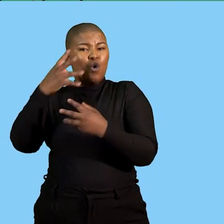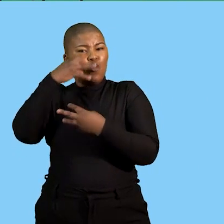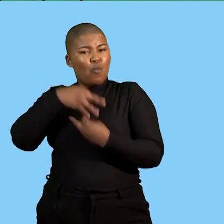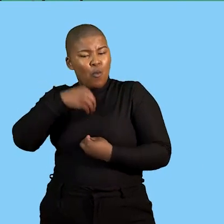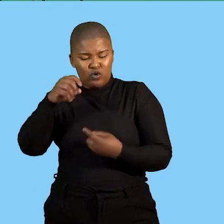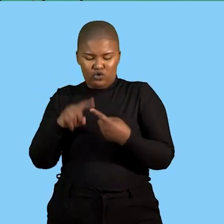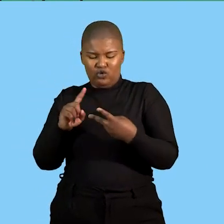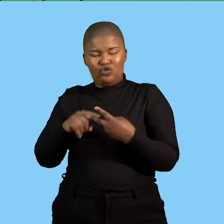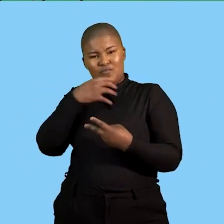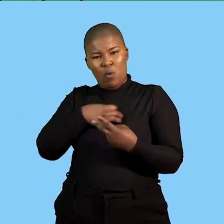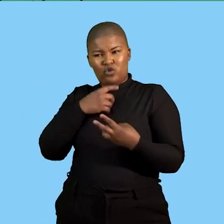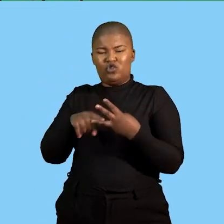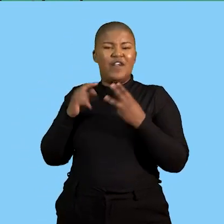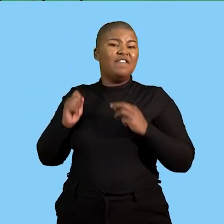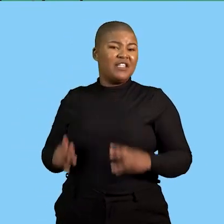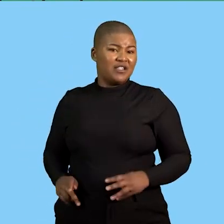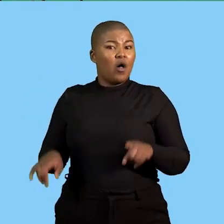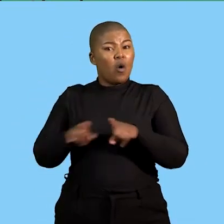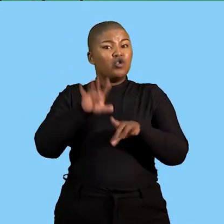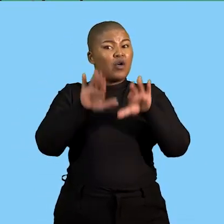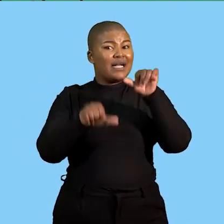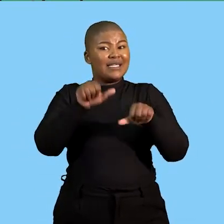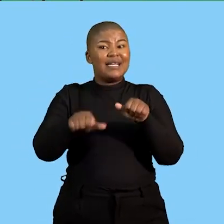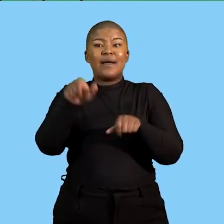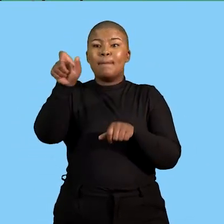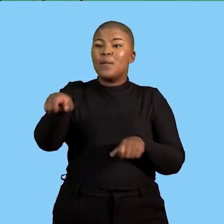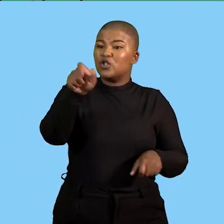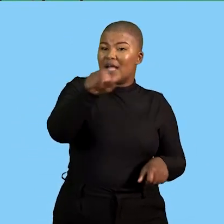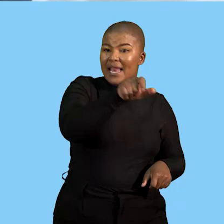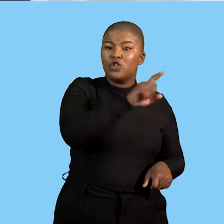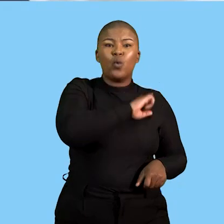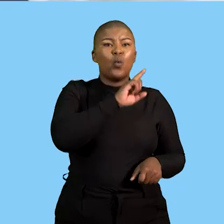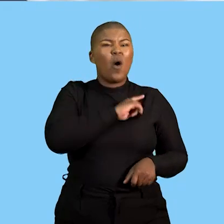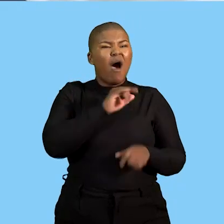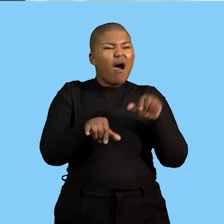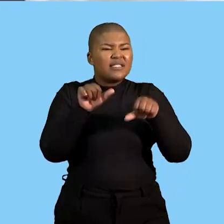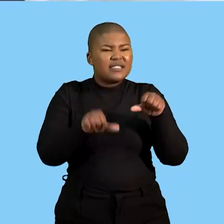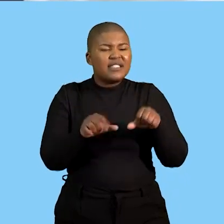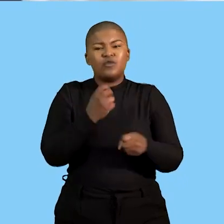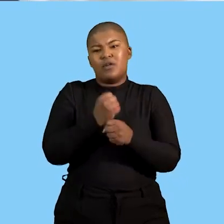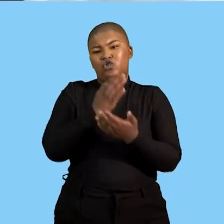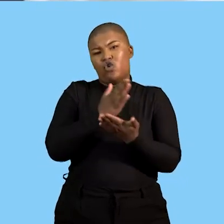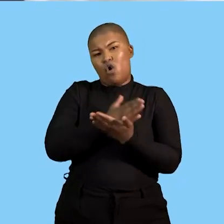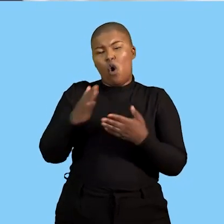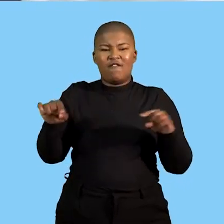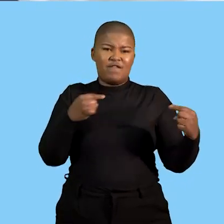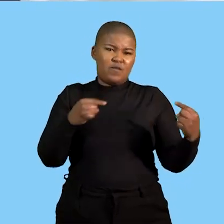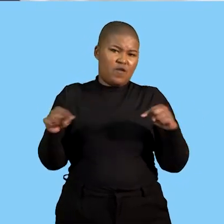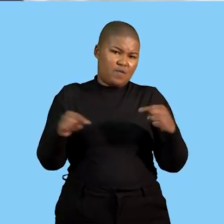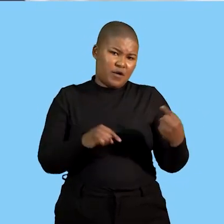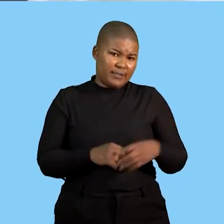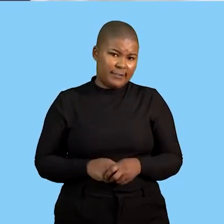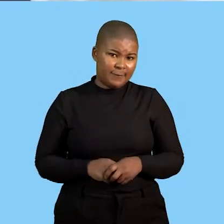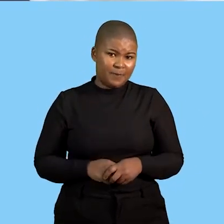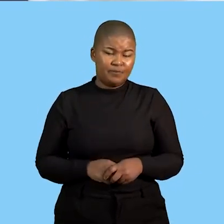and skills, and also assessing their personality in order to get rid or avoid conflict.